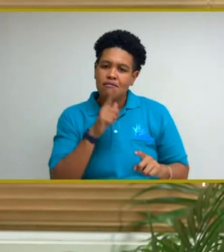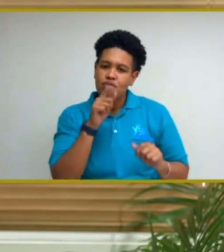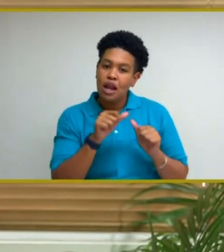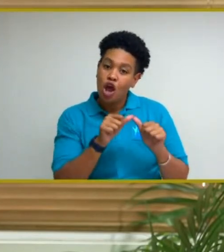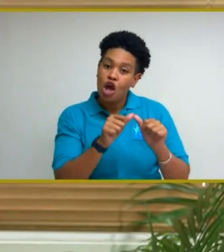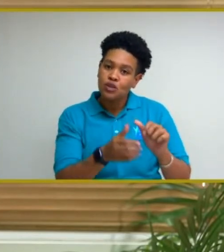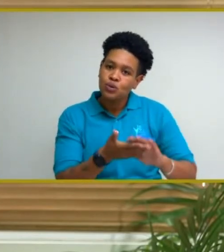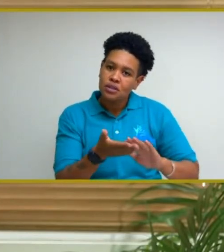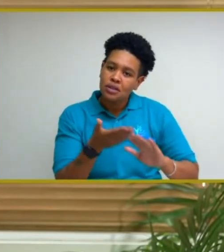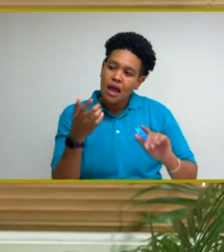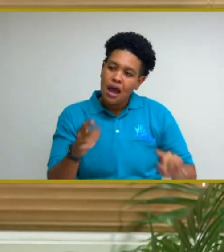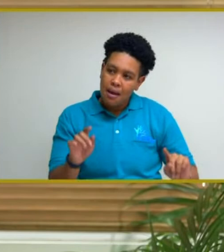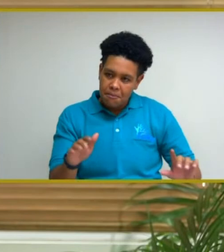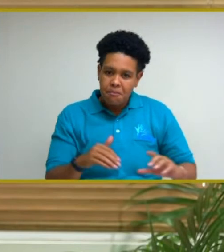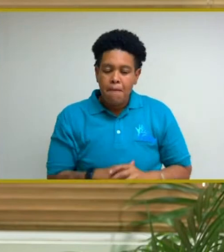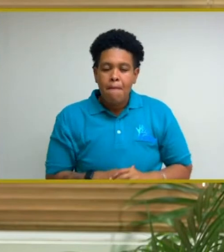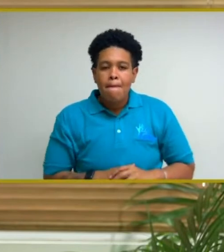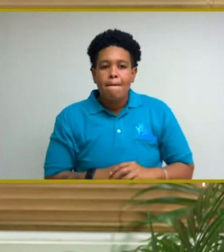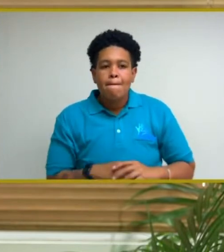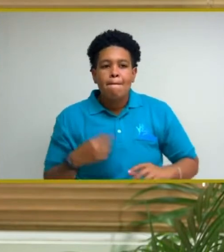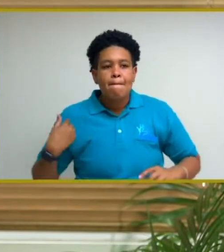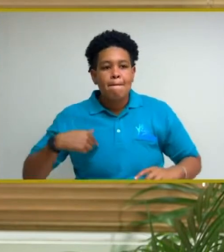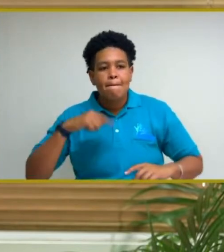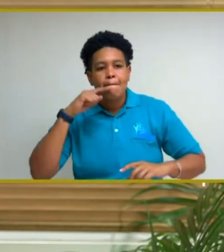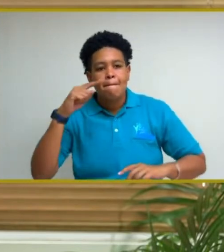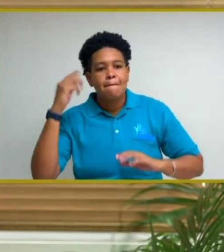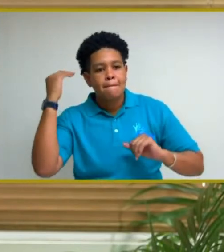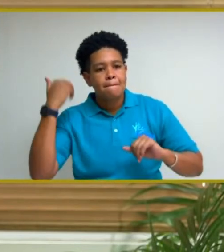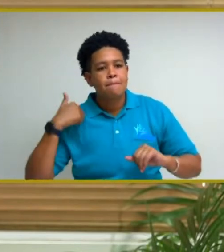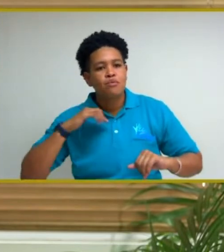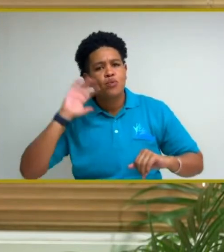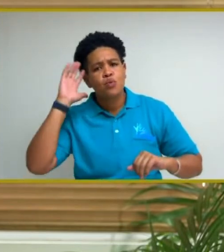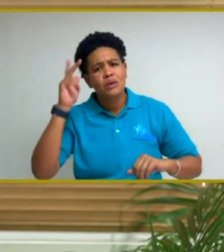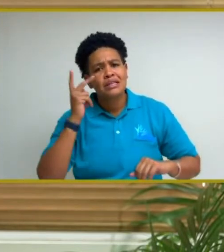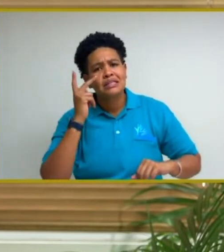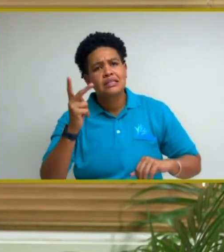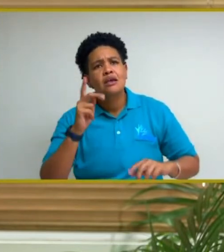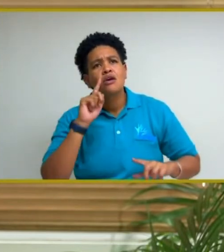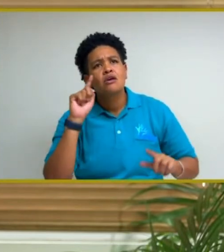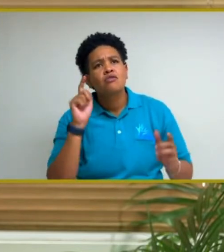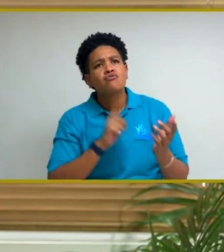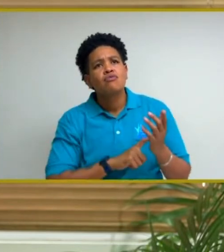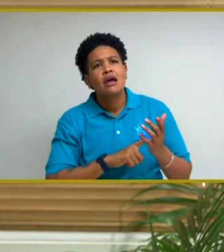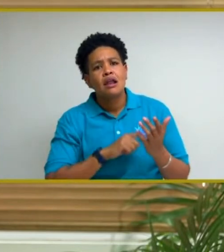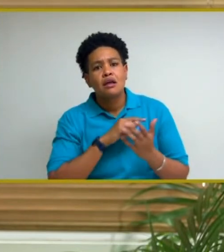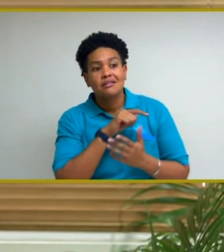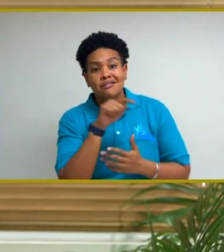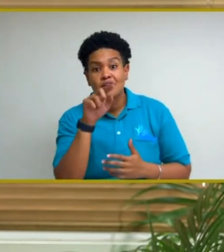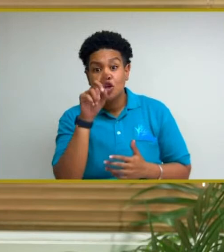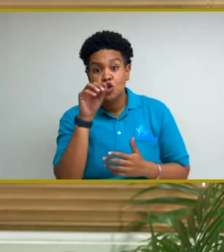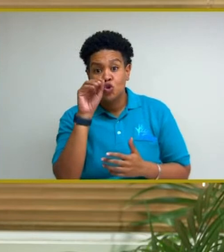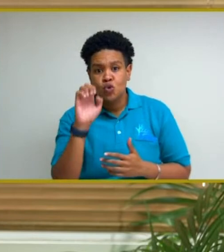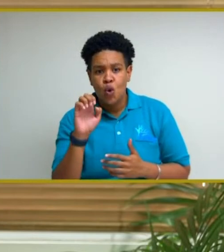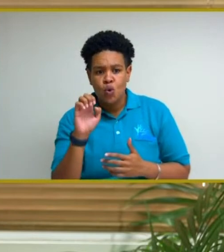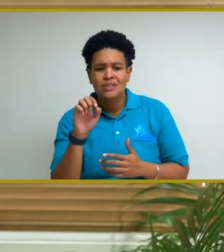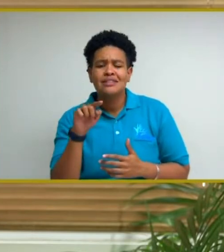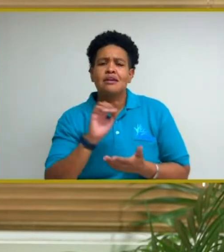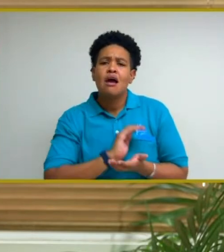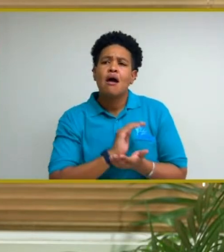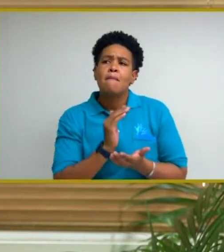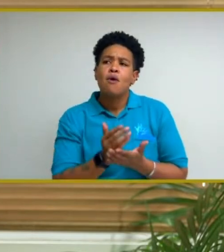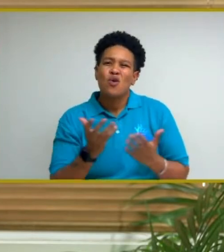continues, and we are hoping that we will see or realize these doses, this